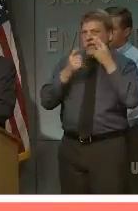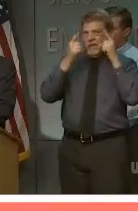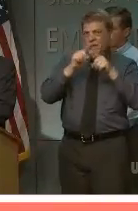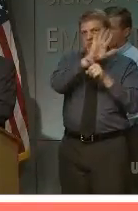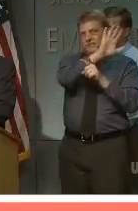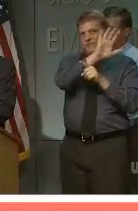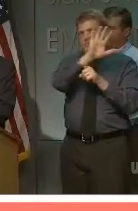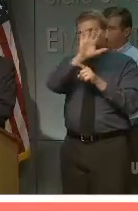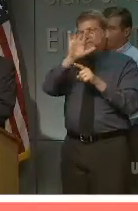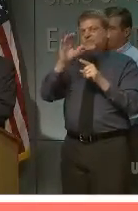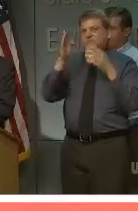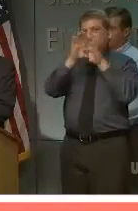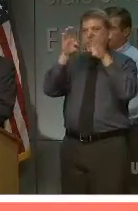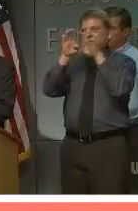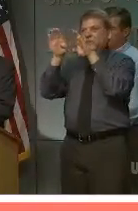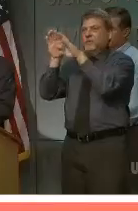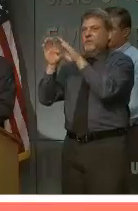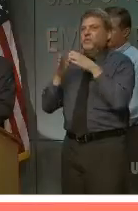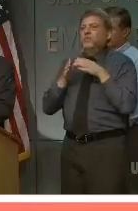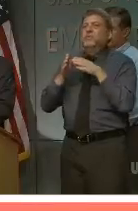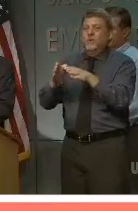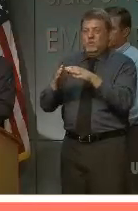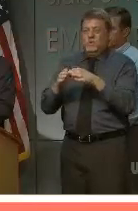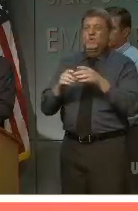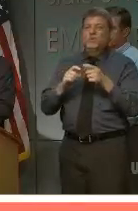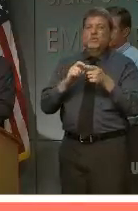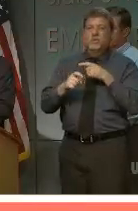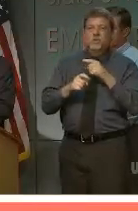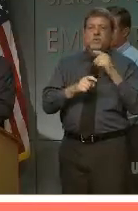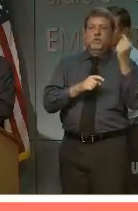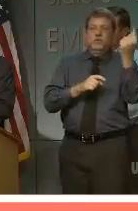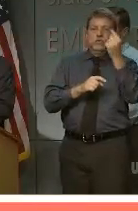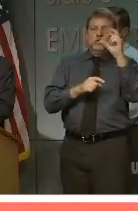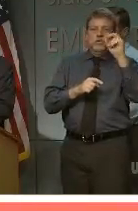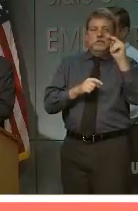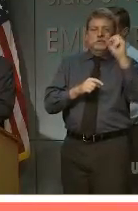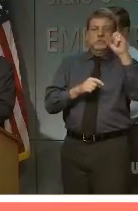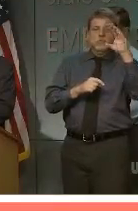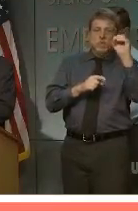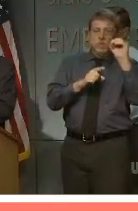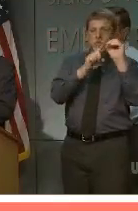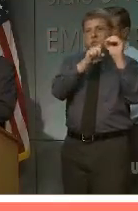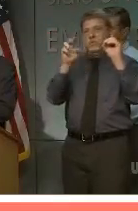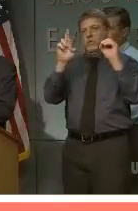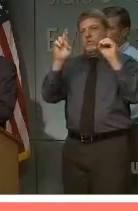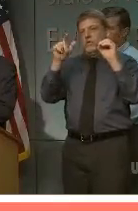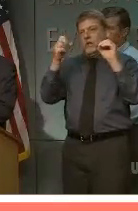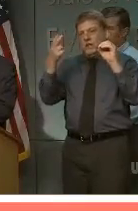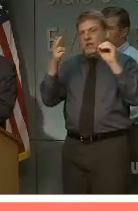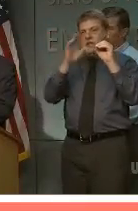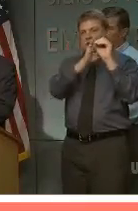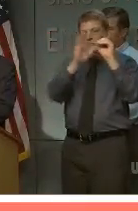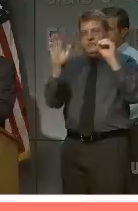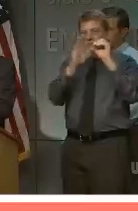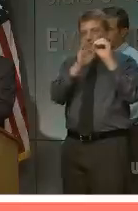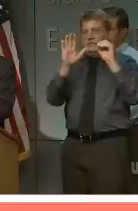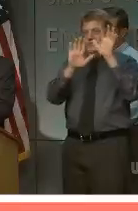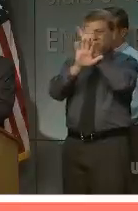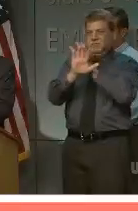conditions impacting travel between the triad, the triangle, areas as well. So we're